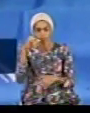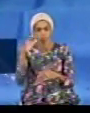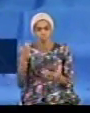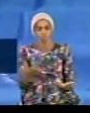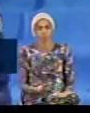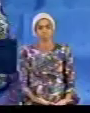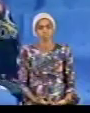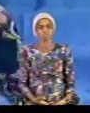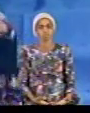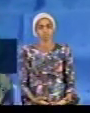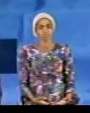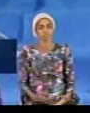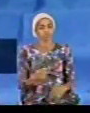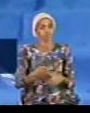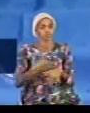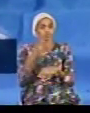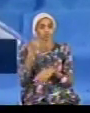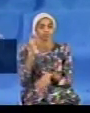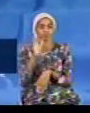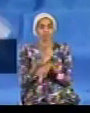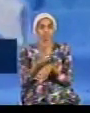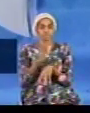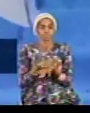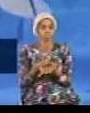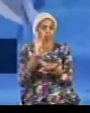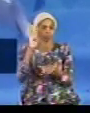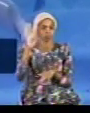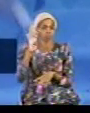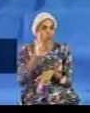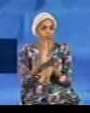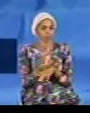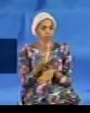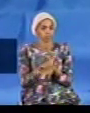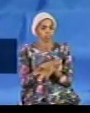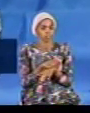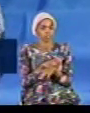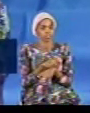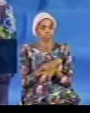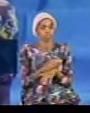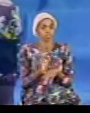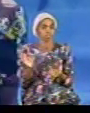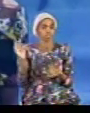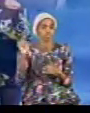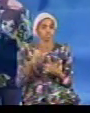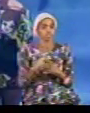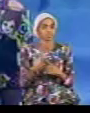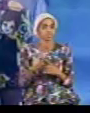from evening, from around 4 o'clock in the evening till